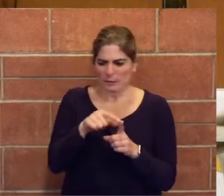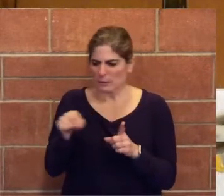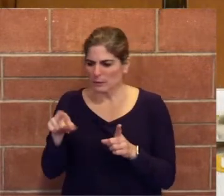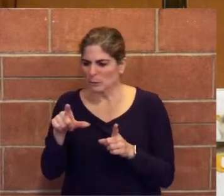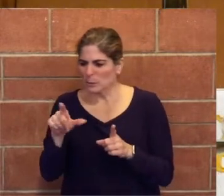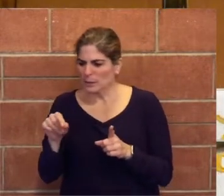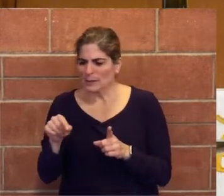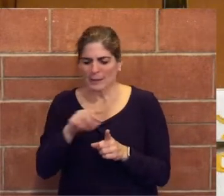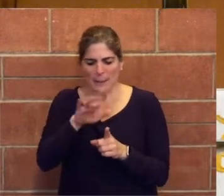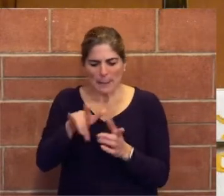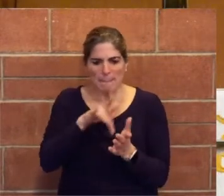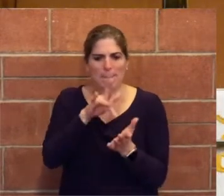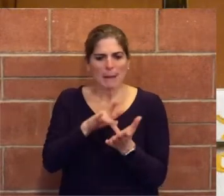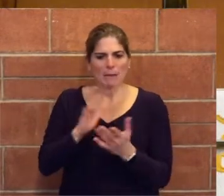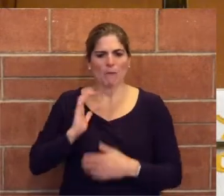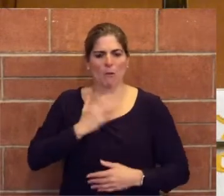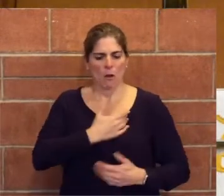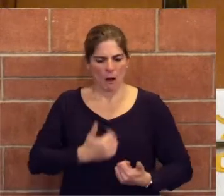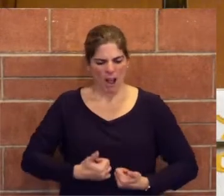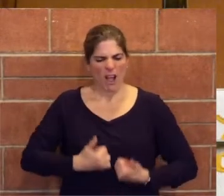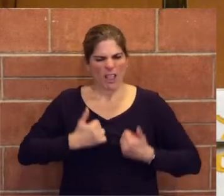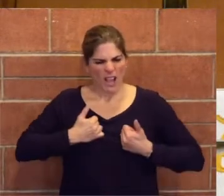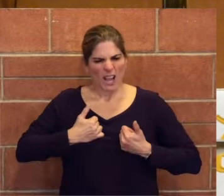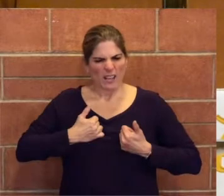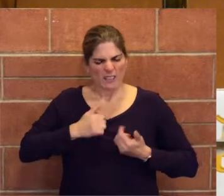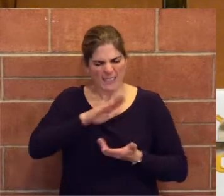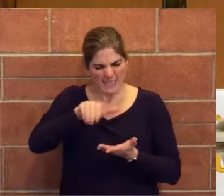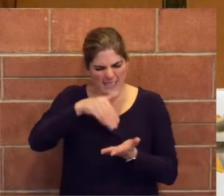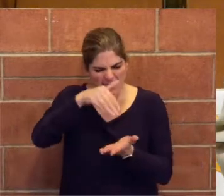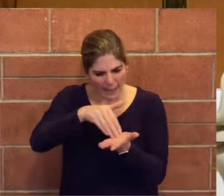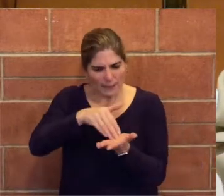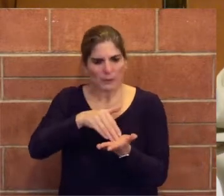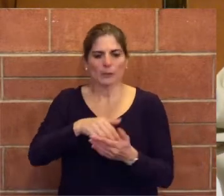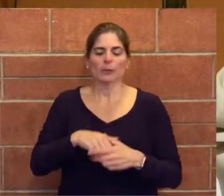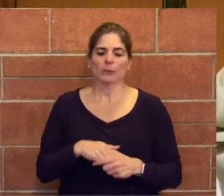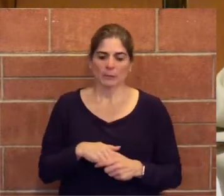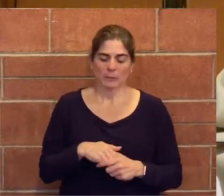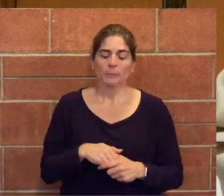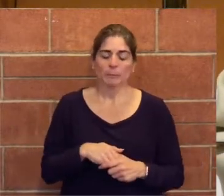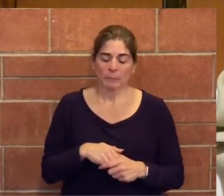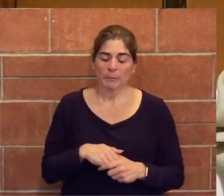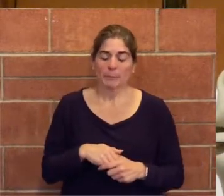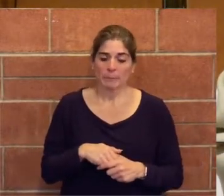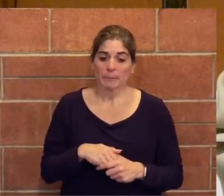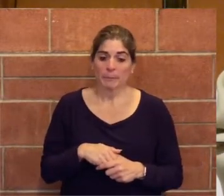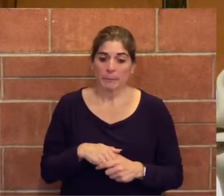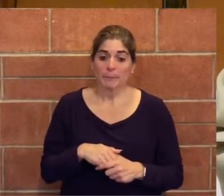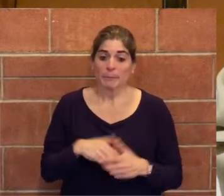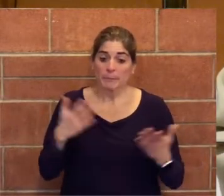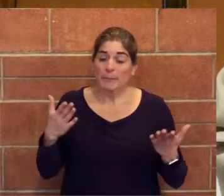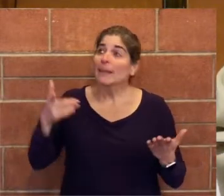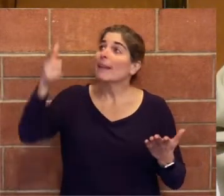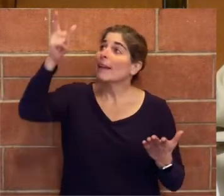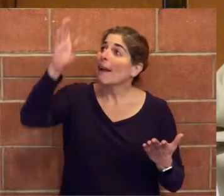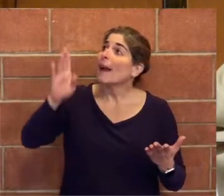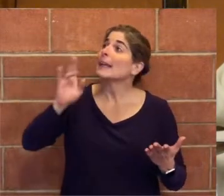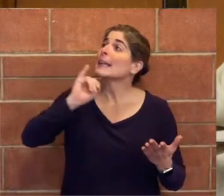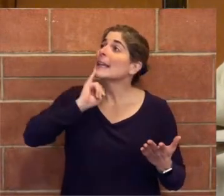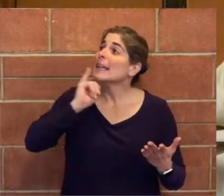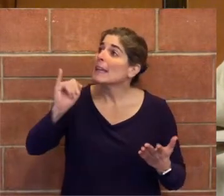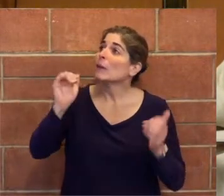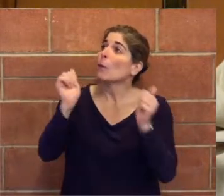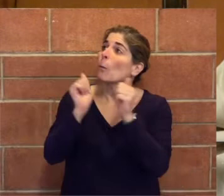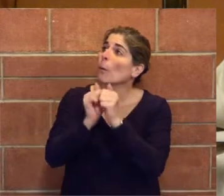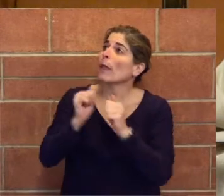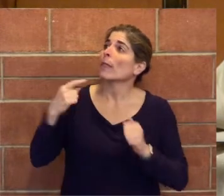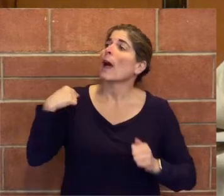that God being with us is at the very center of our lives. God